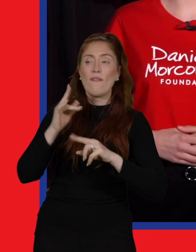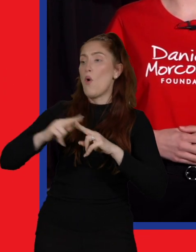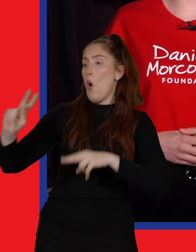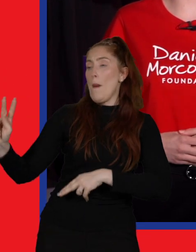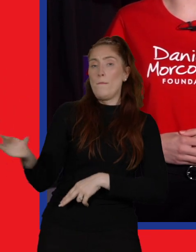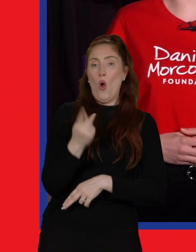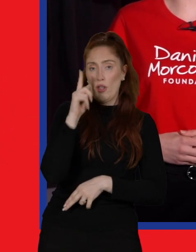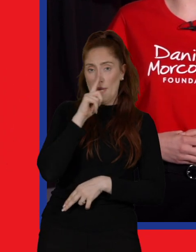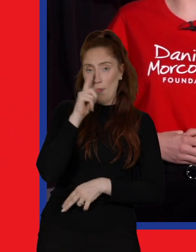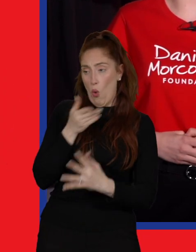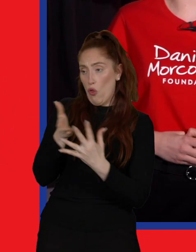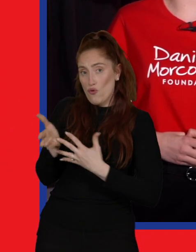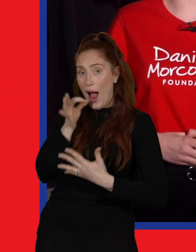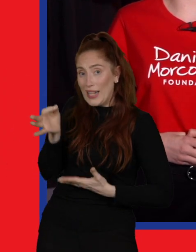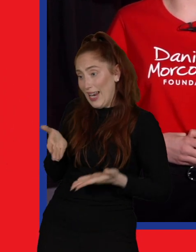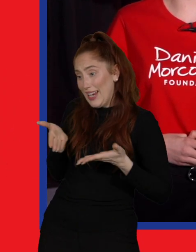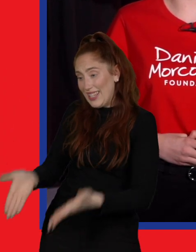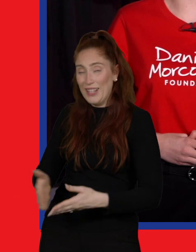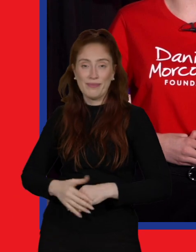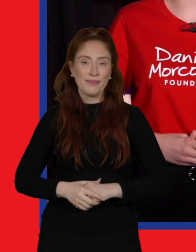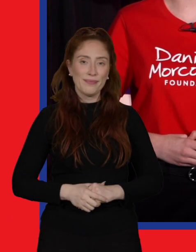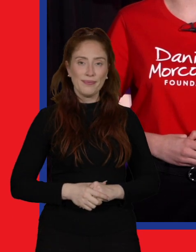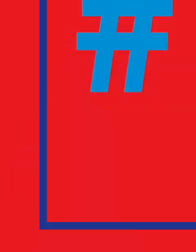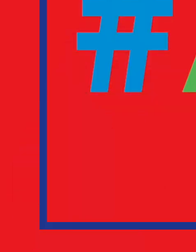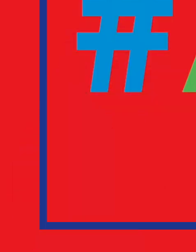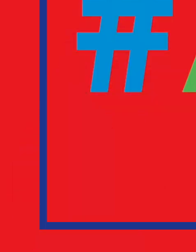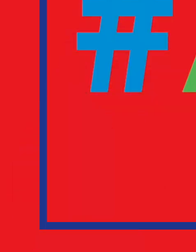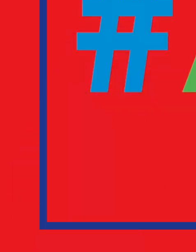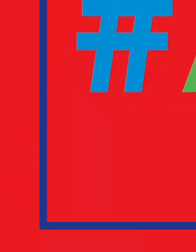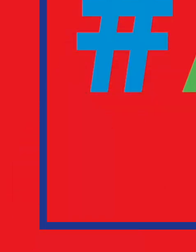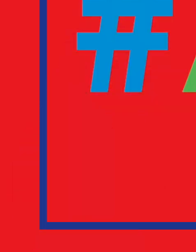communication is important for both sides of the consent conversation.